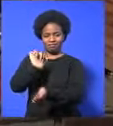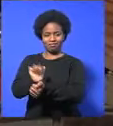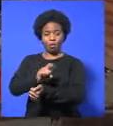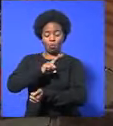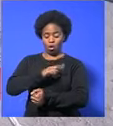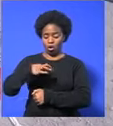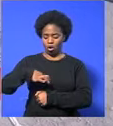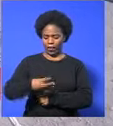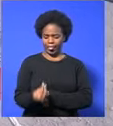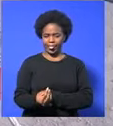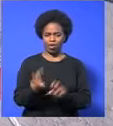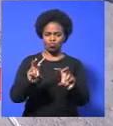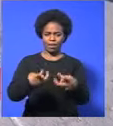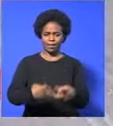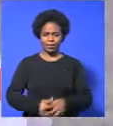with the little girl's murder.